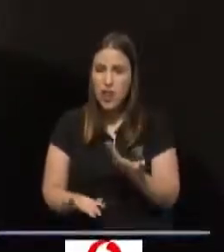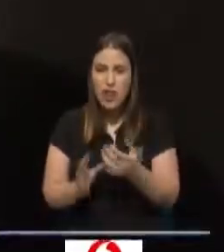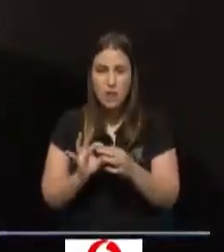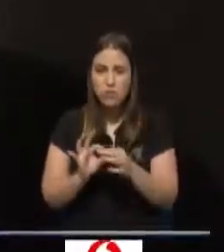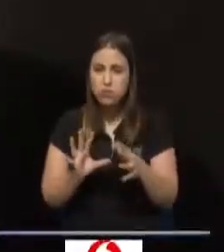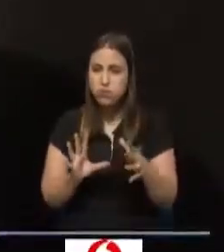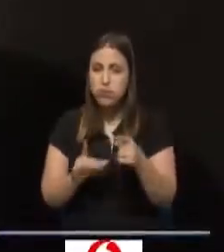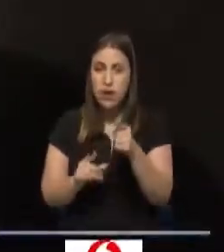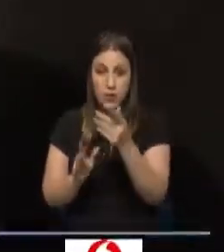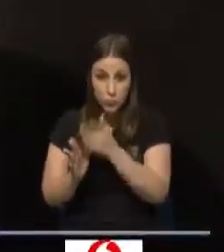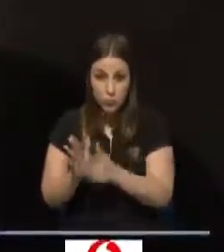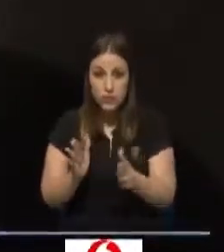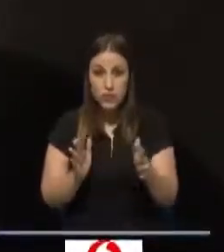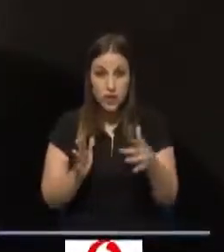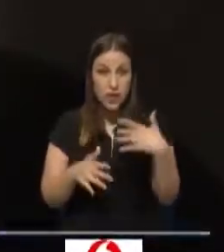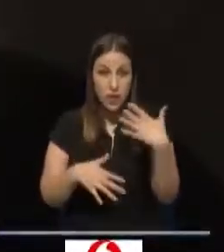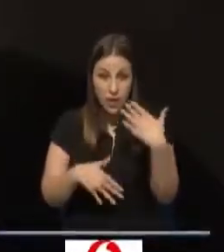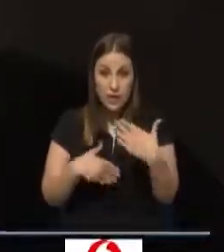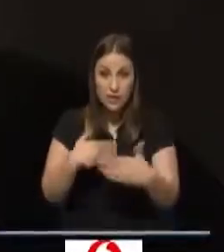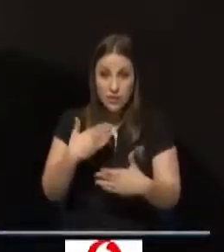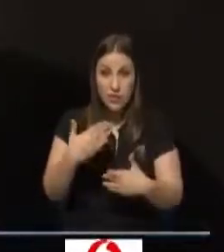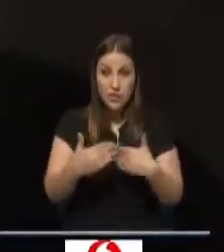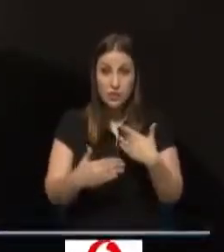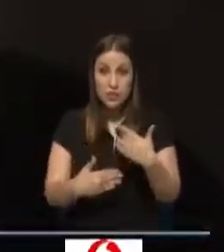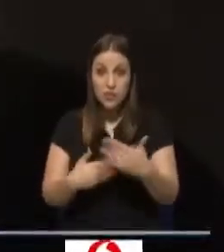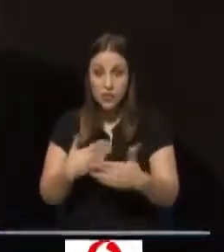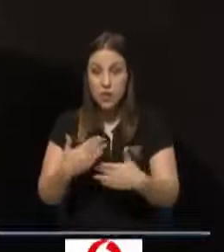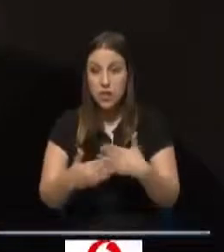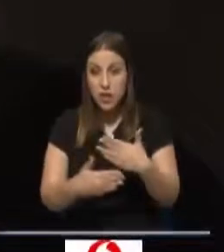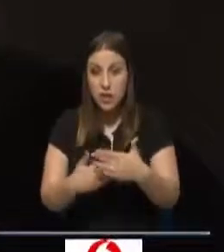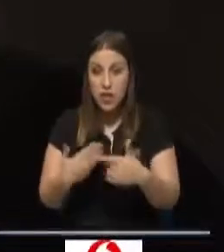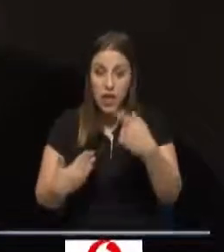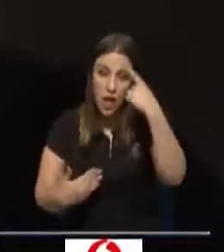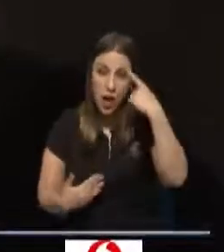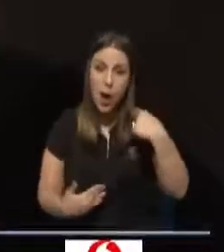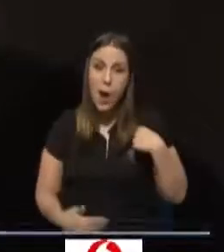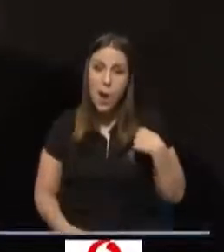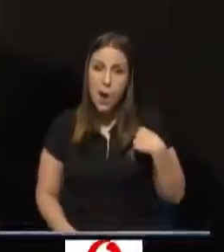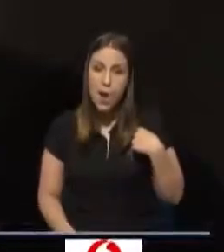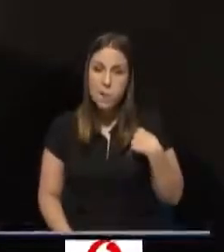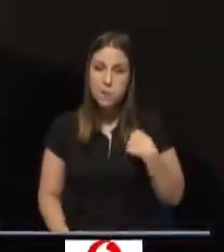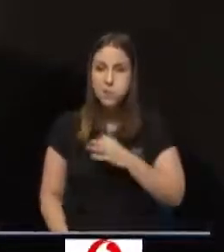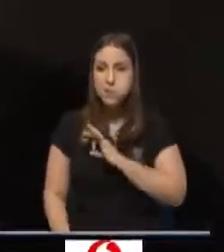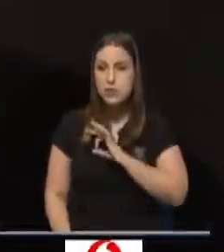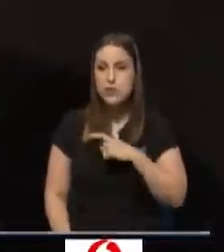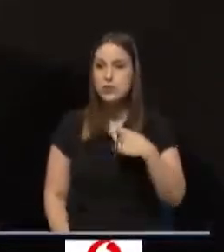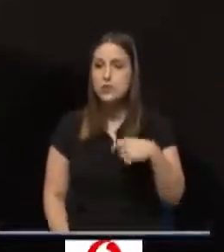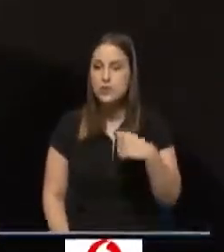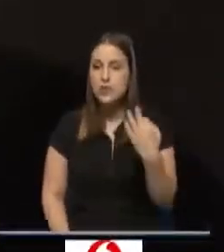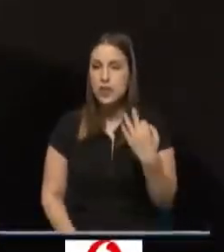And the devil is in the details, so we have to take this very seriously into account.